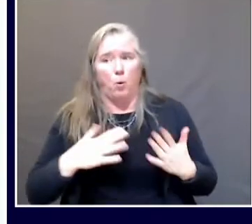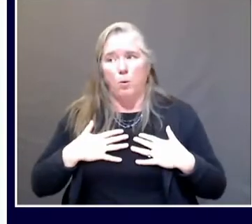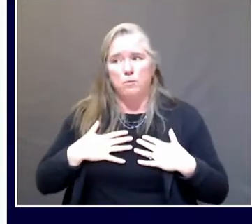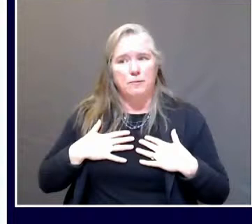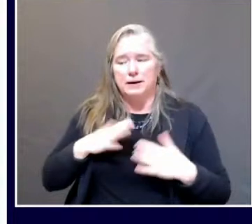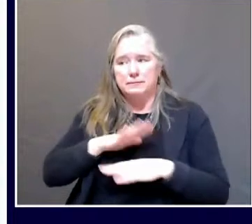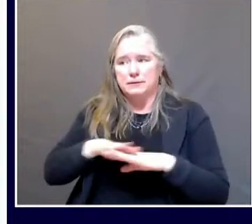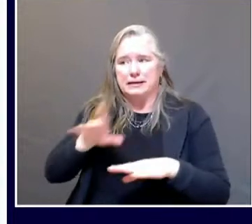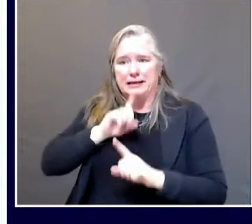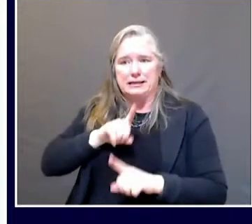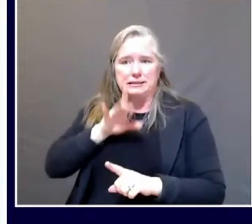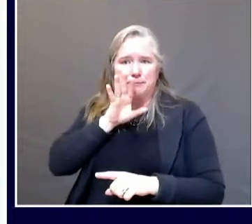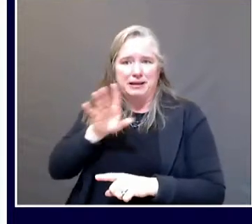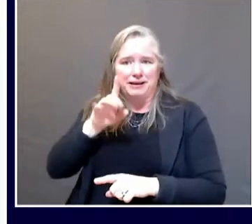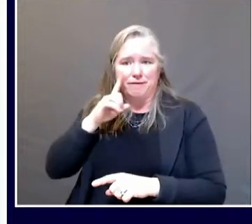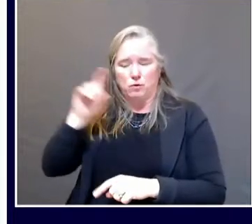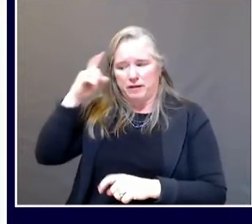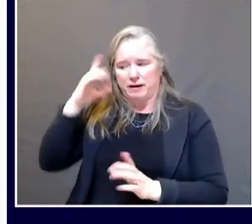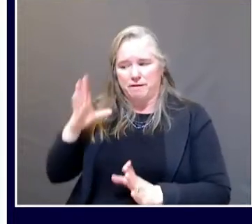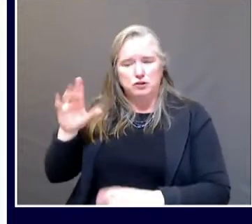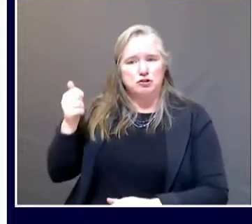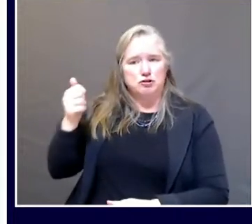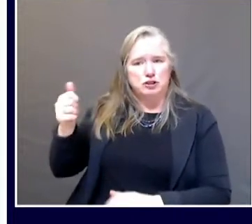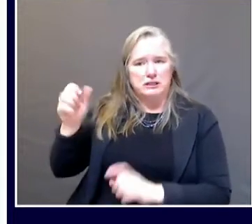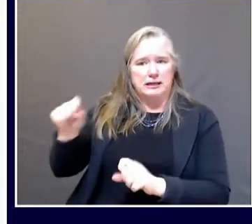question. Governor Mills can do that.